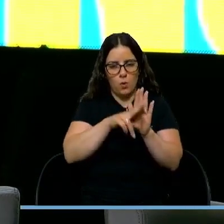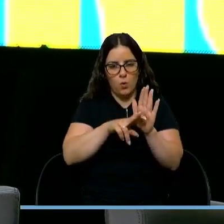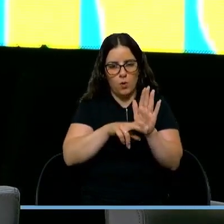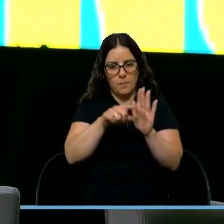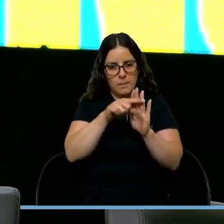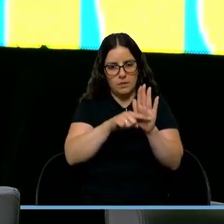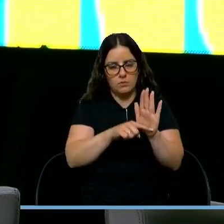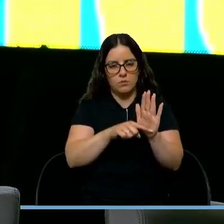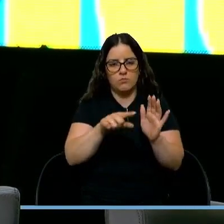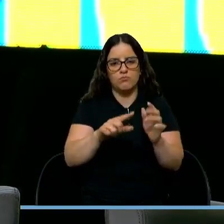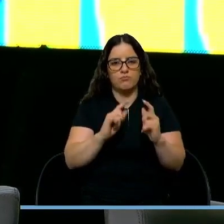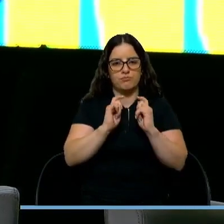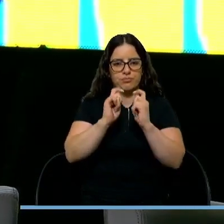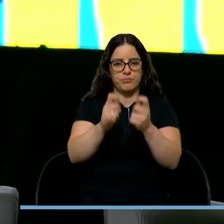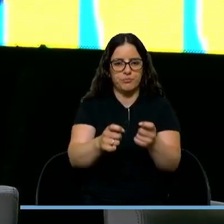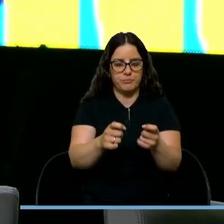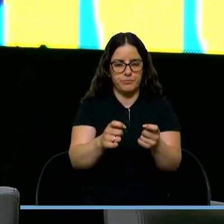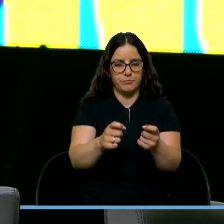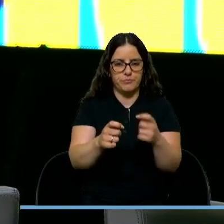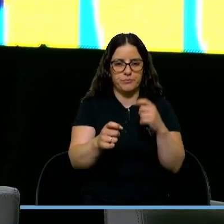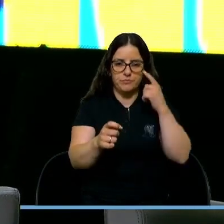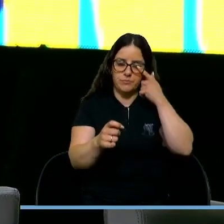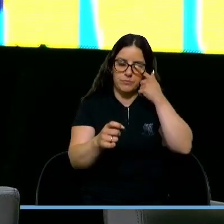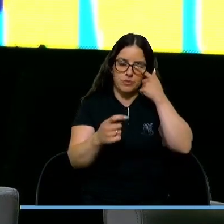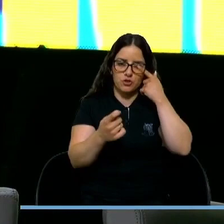is being